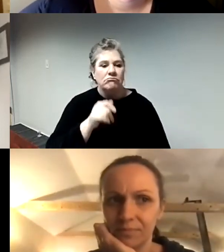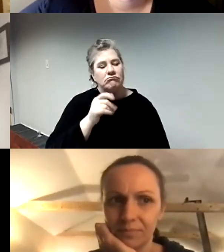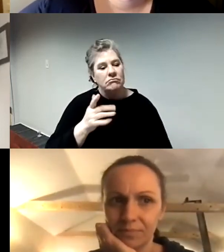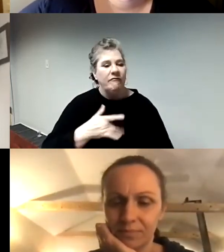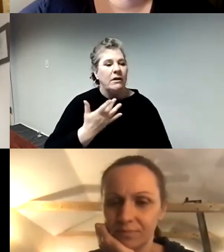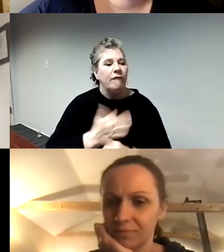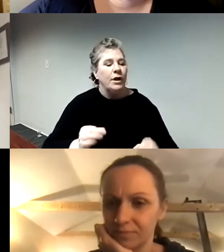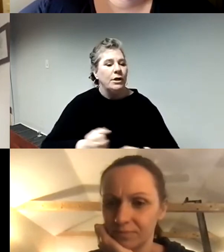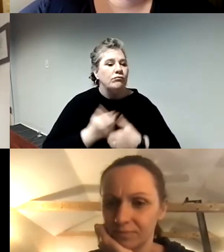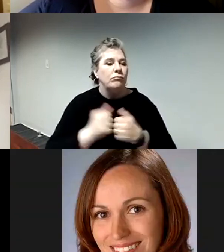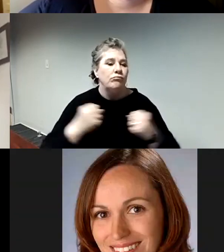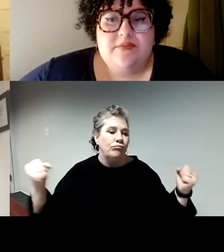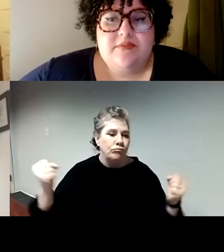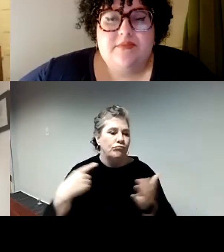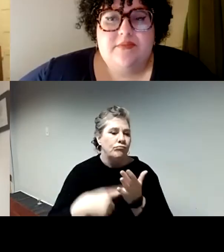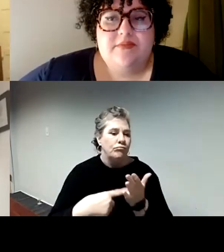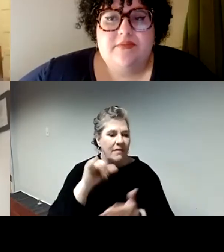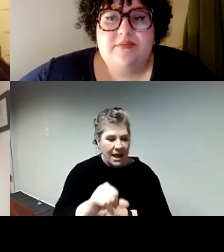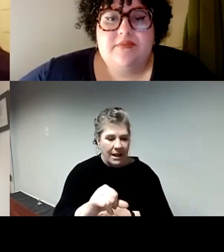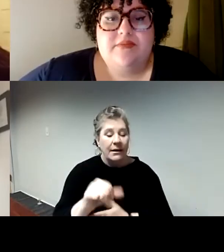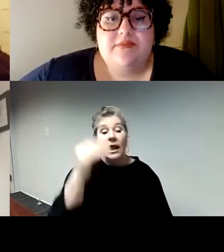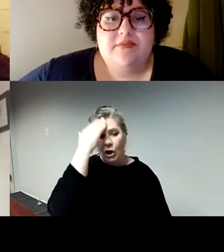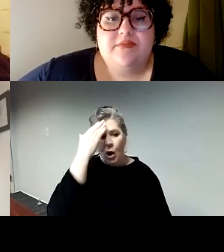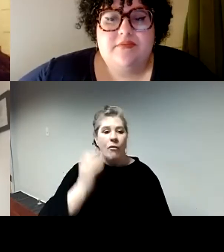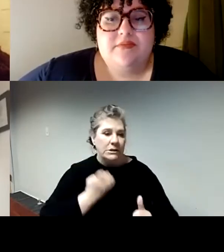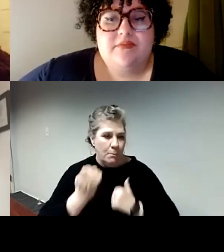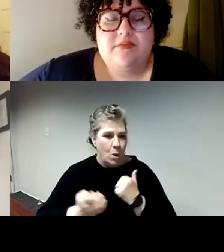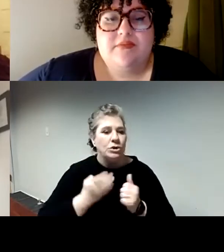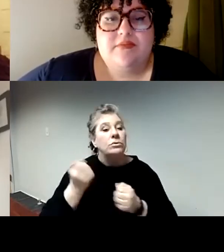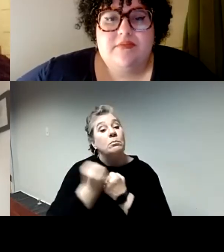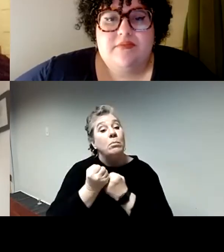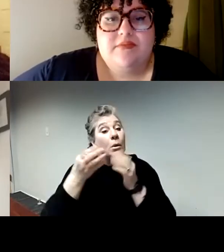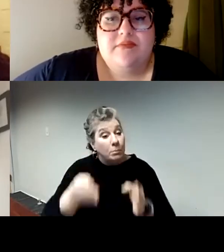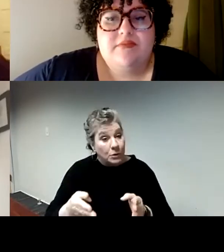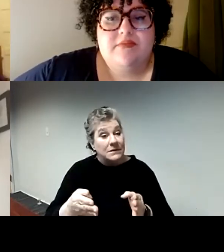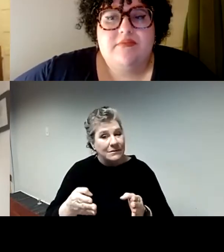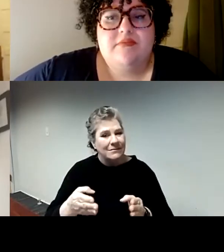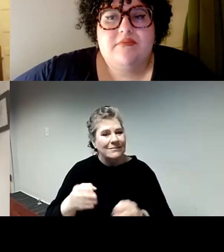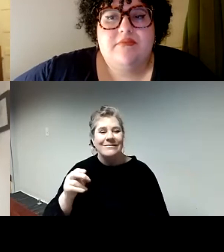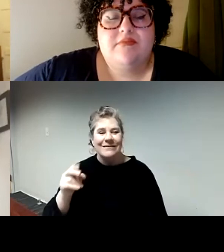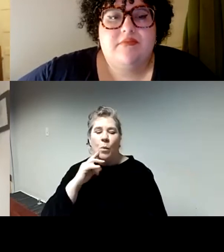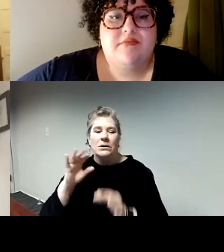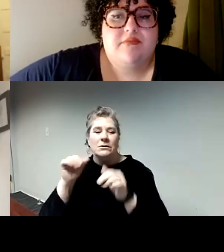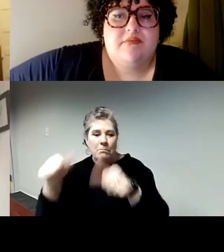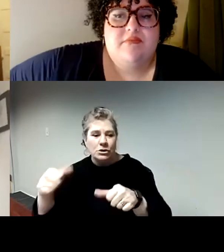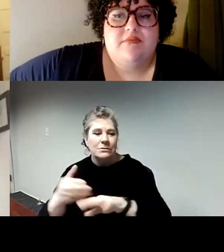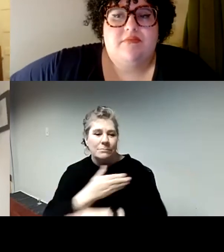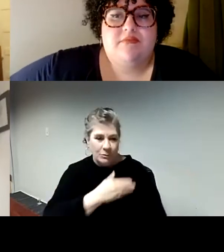to talk freely in those, and that there is an emotional support person, as Maura noted earlier.